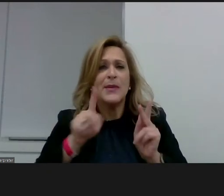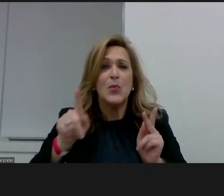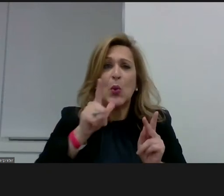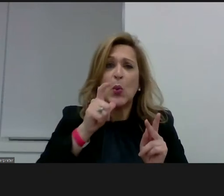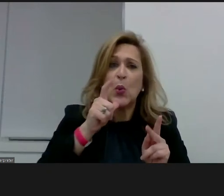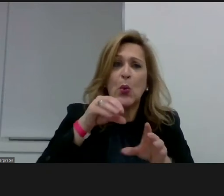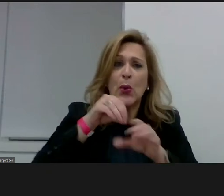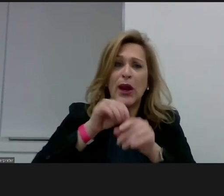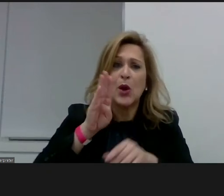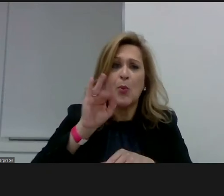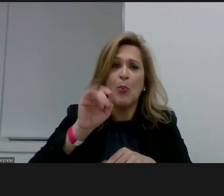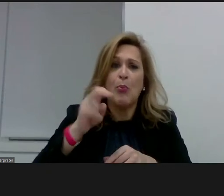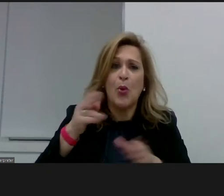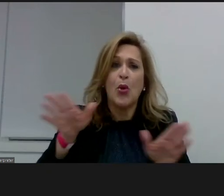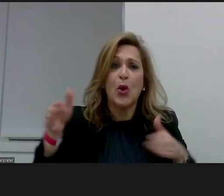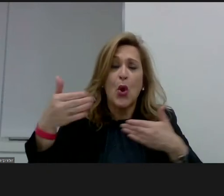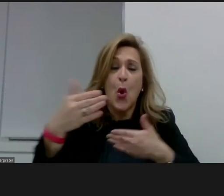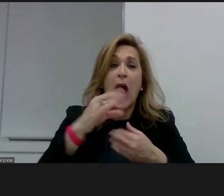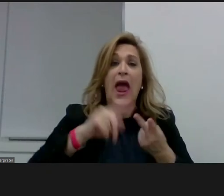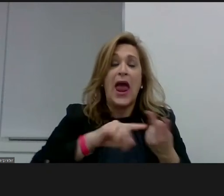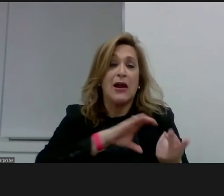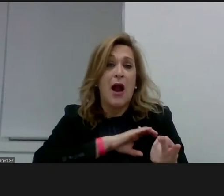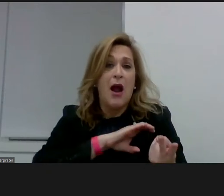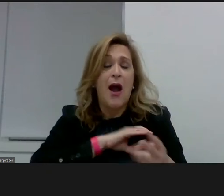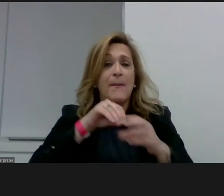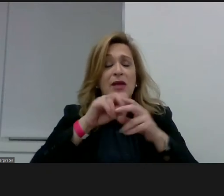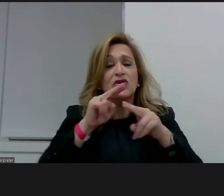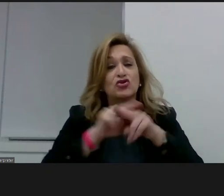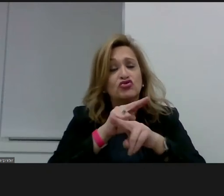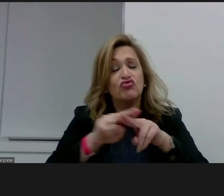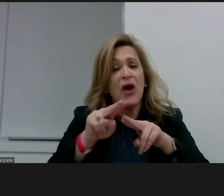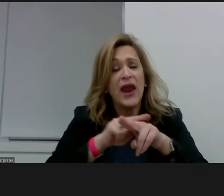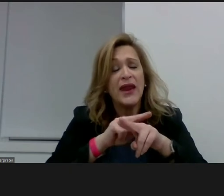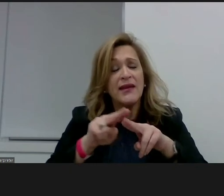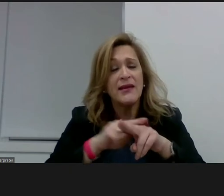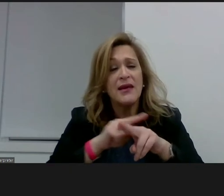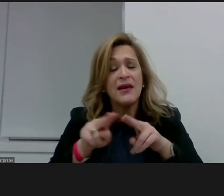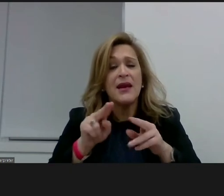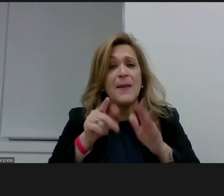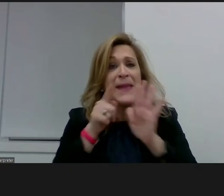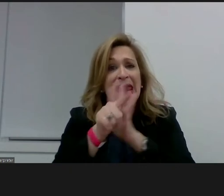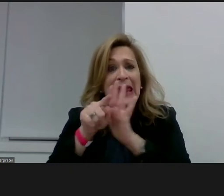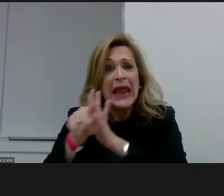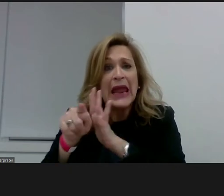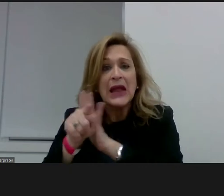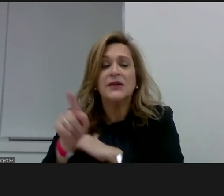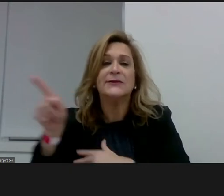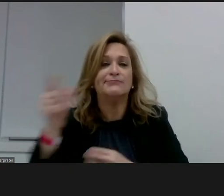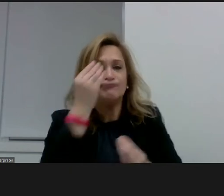killed in these booth robberies. Thank you, sir. It's not fair. Everyone has to have 2 minutes.